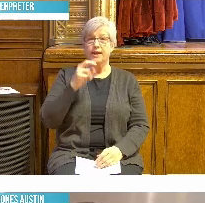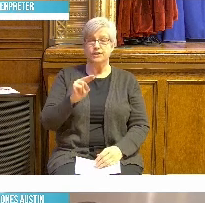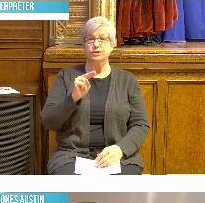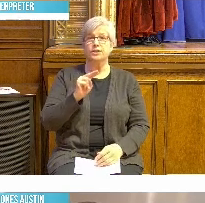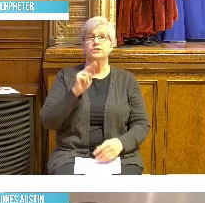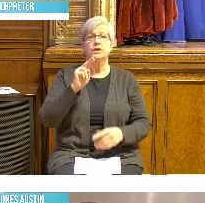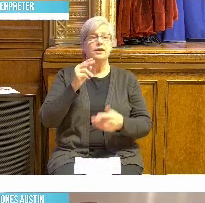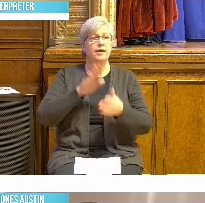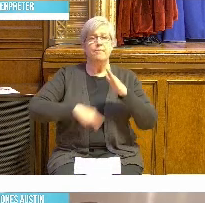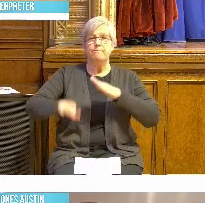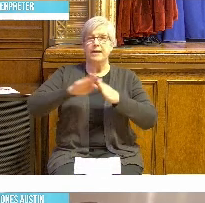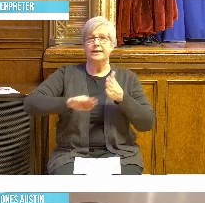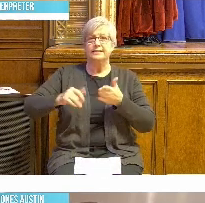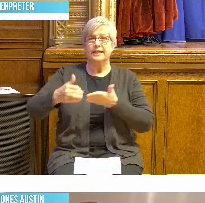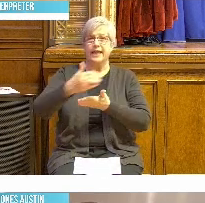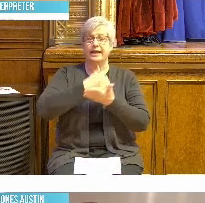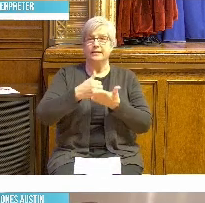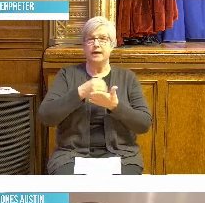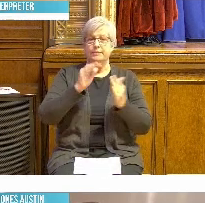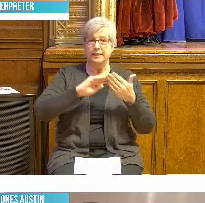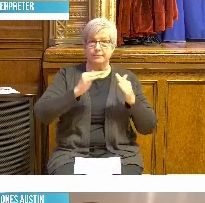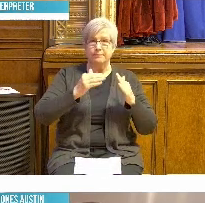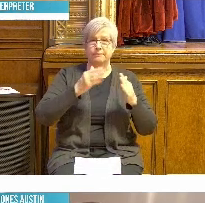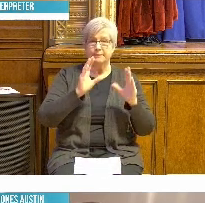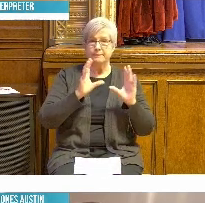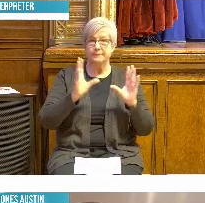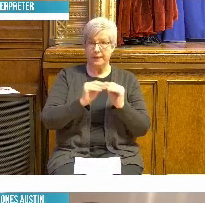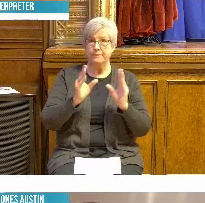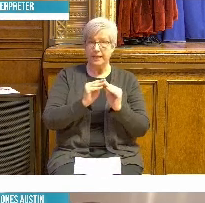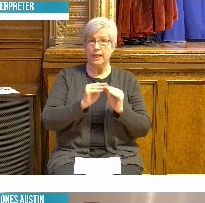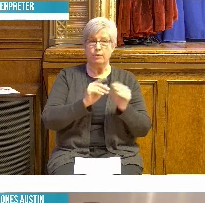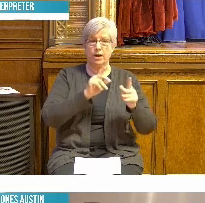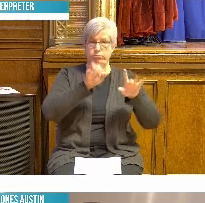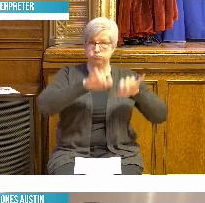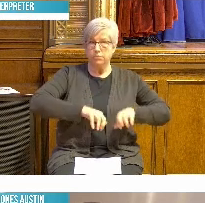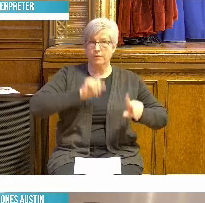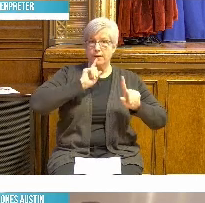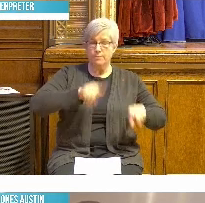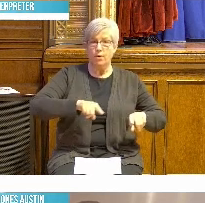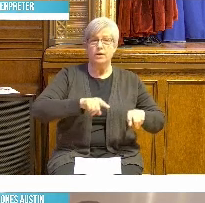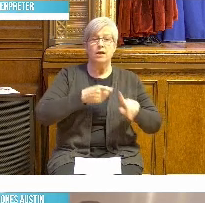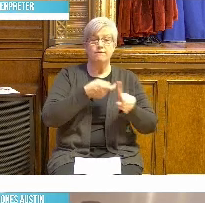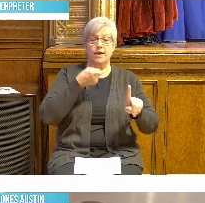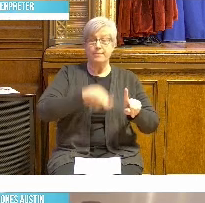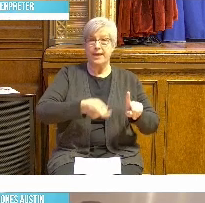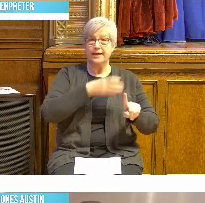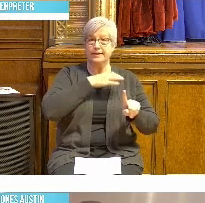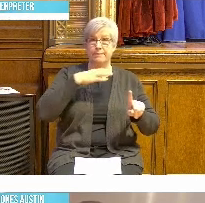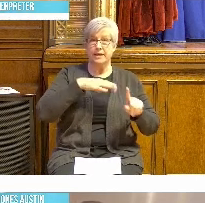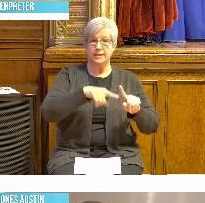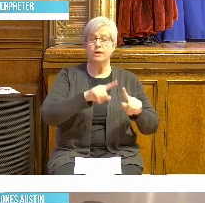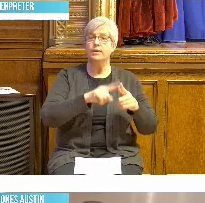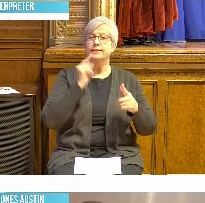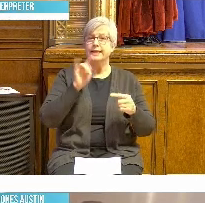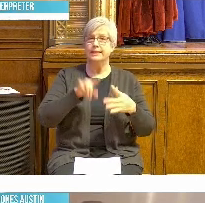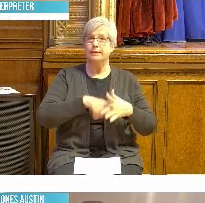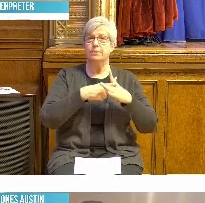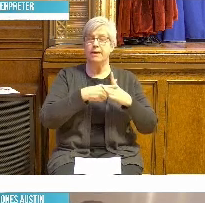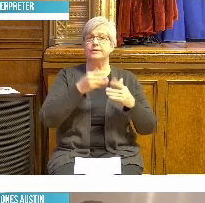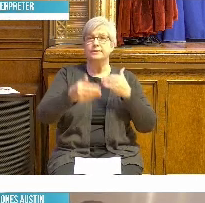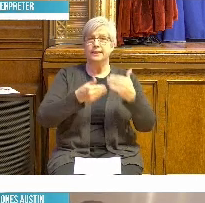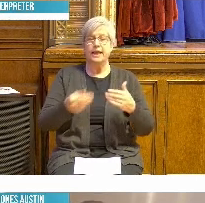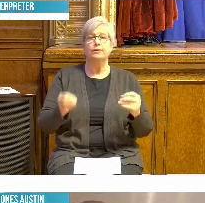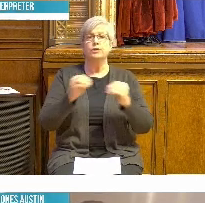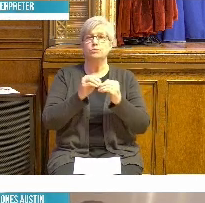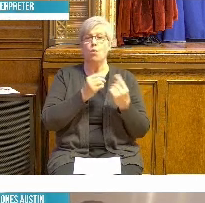basic income committee. We produced a report. Some of the work that came out of that we have implemented. There are more things to